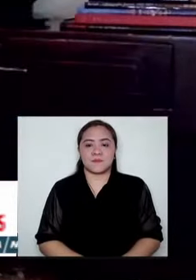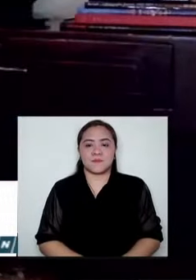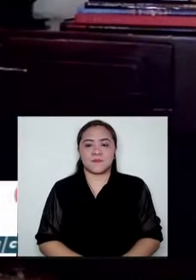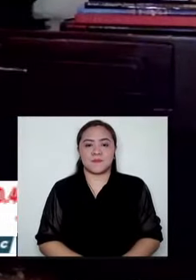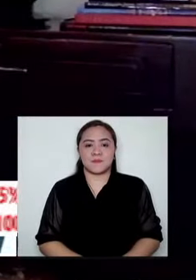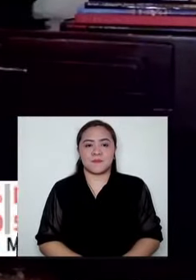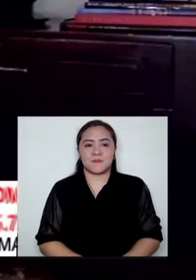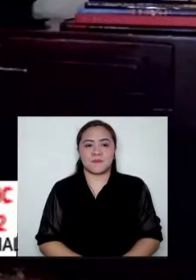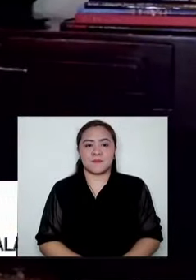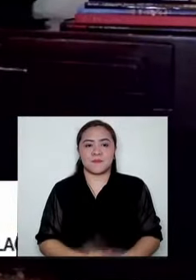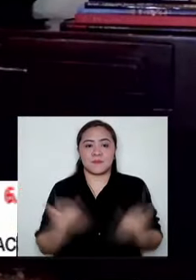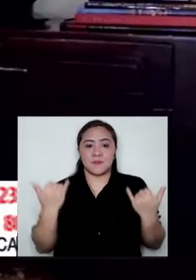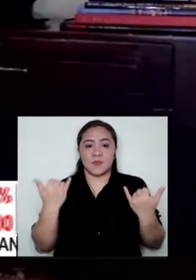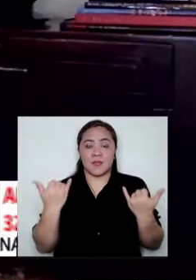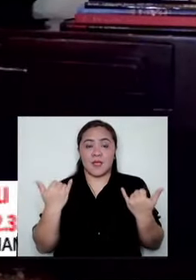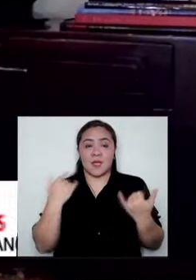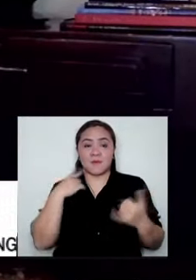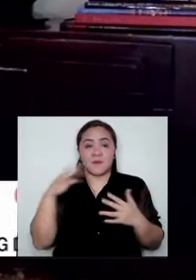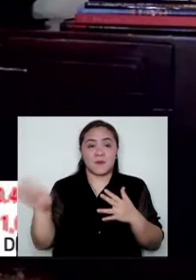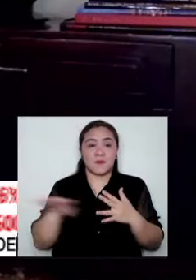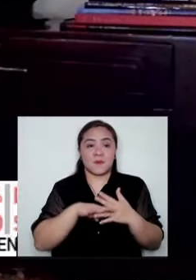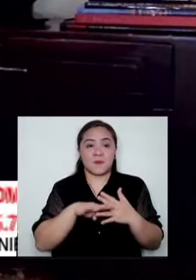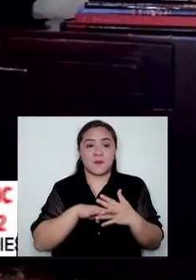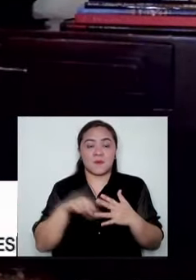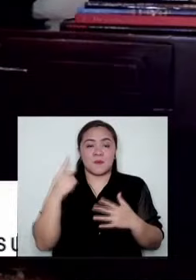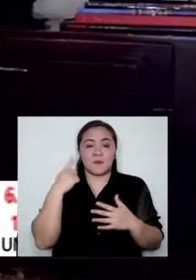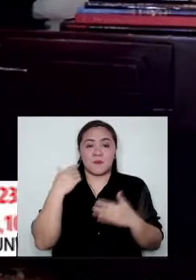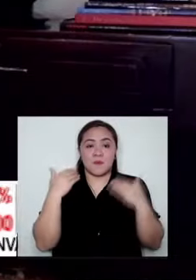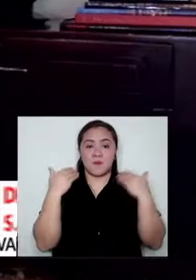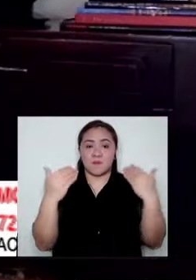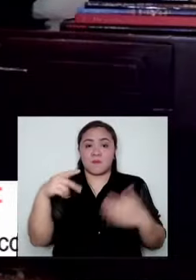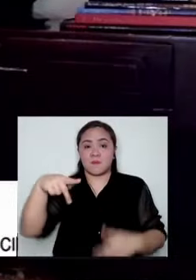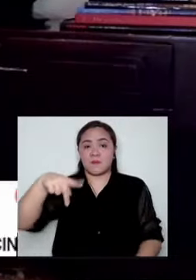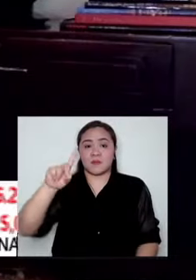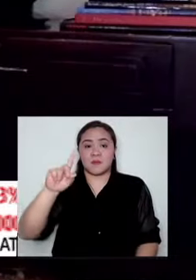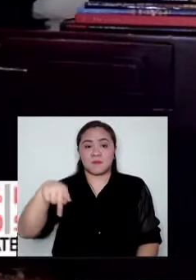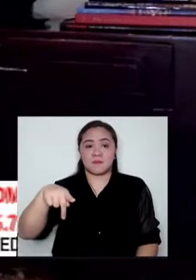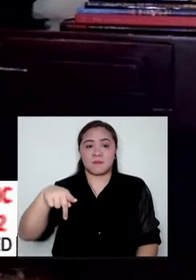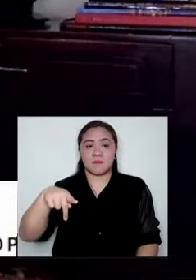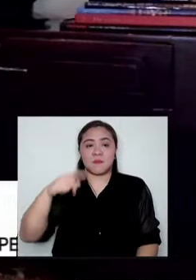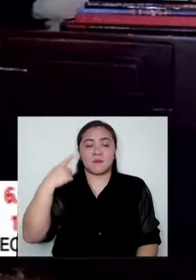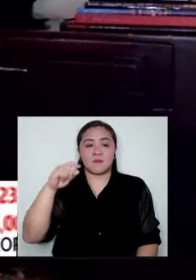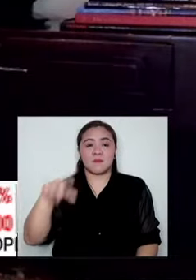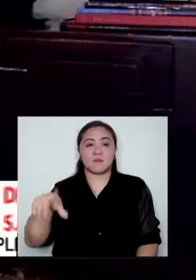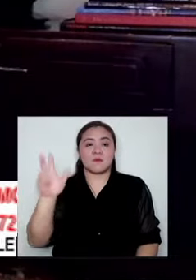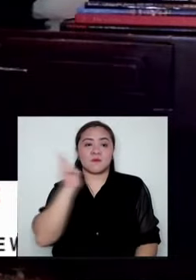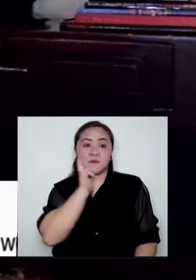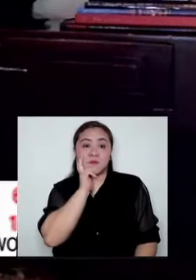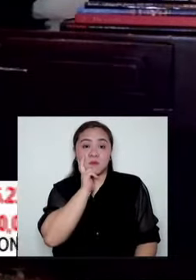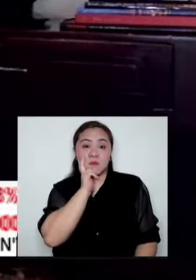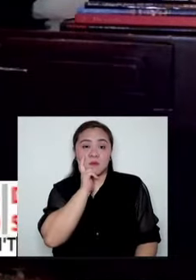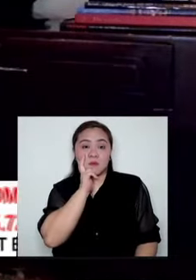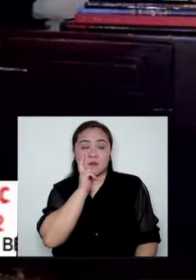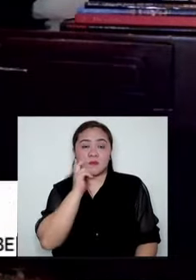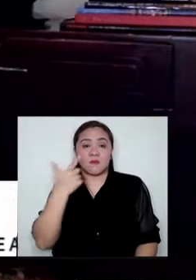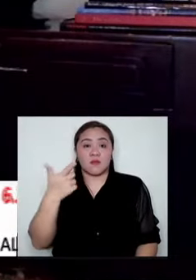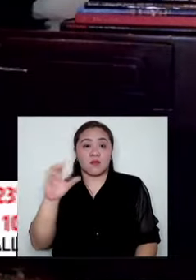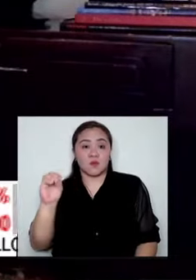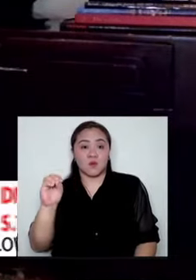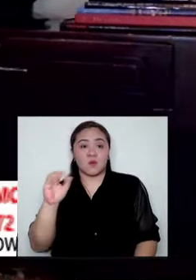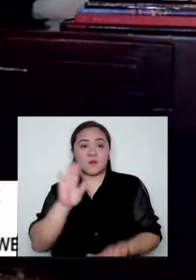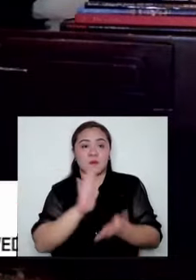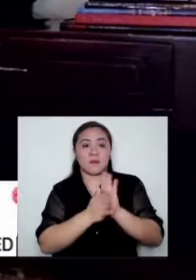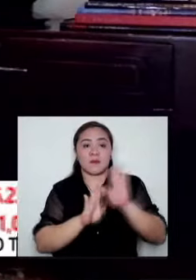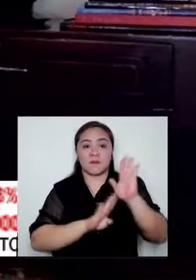I'm going to take a break now. Up ahead, it looks like a go for the PDP Laban's Go Duterte tandem will tackle the latest developments